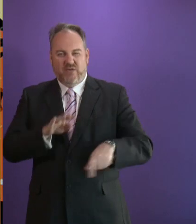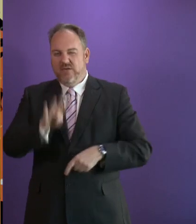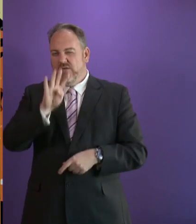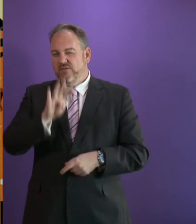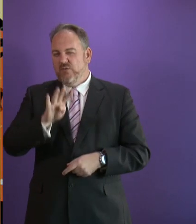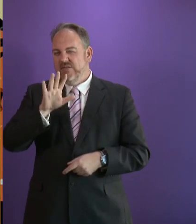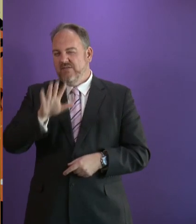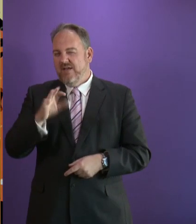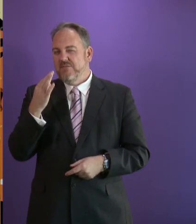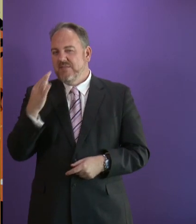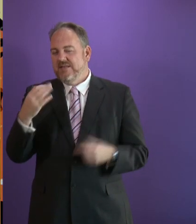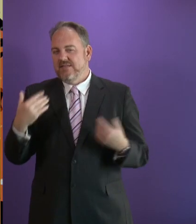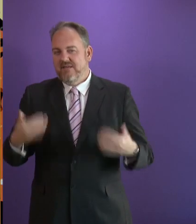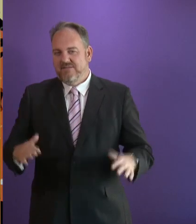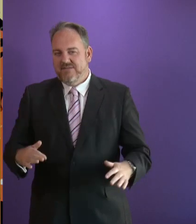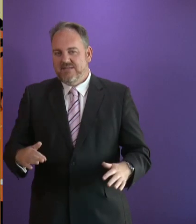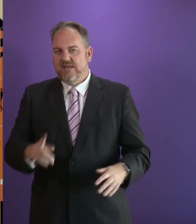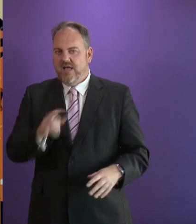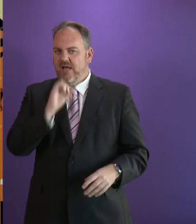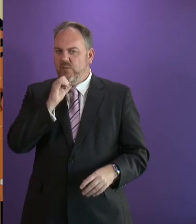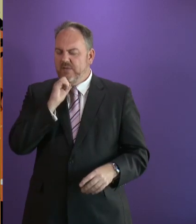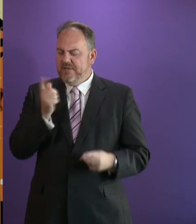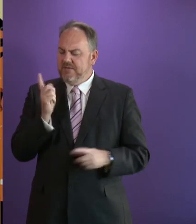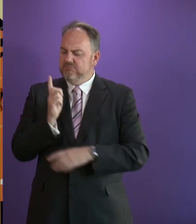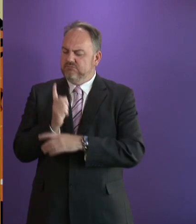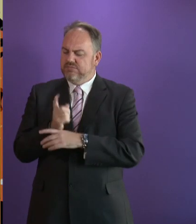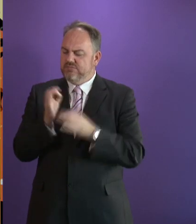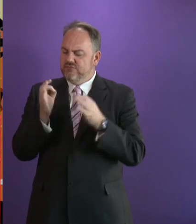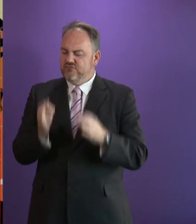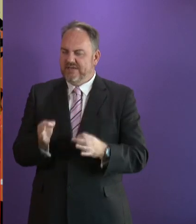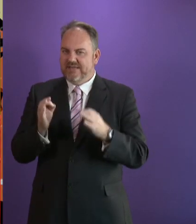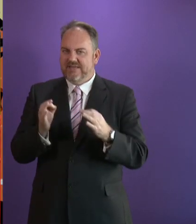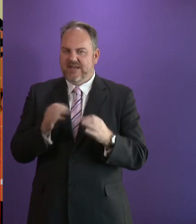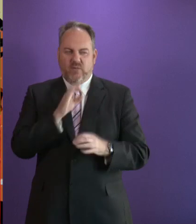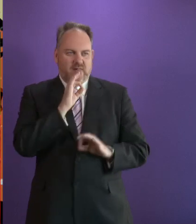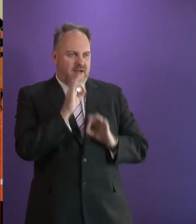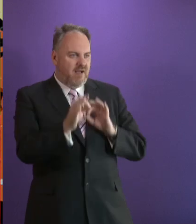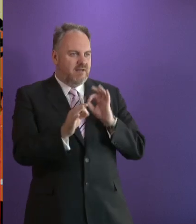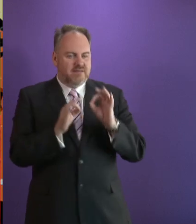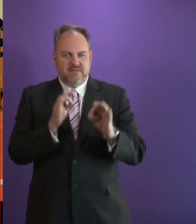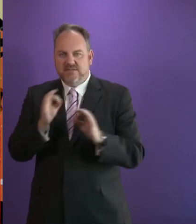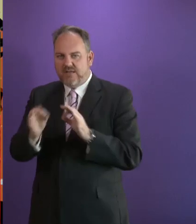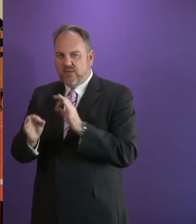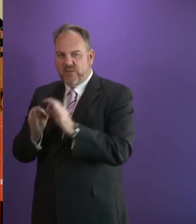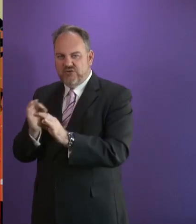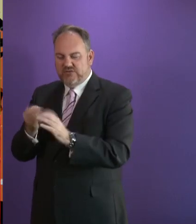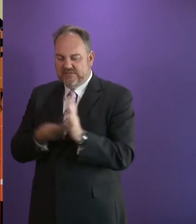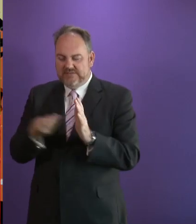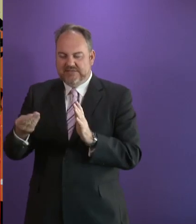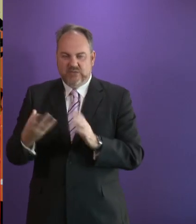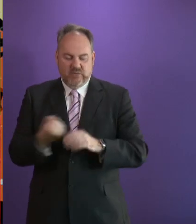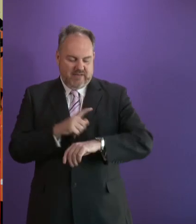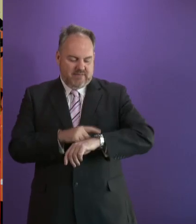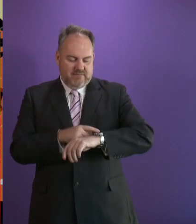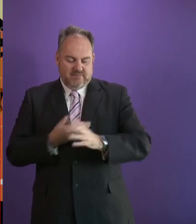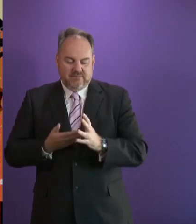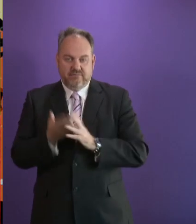so. So I'm going to be quite prescriptive here, and I might just ask specific panel members different questions so that we can get